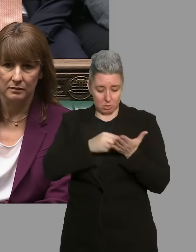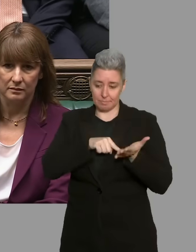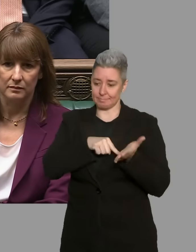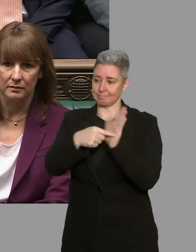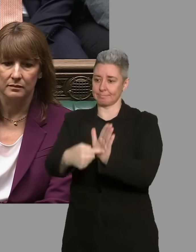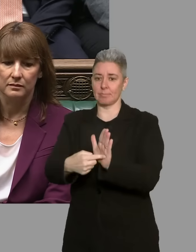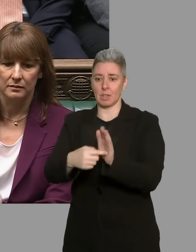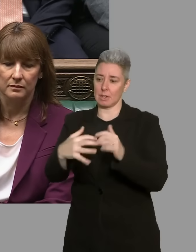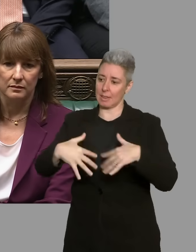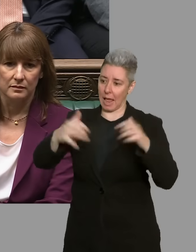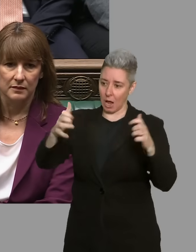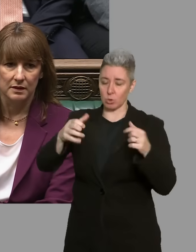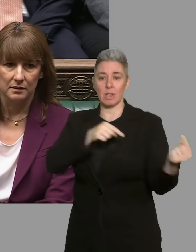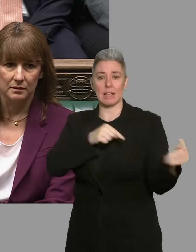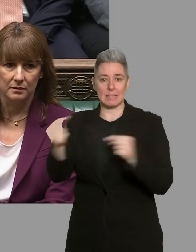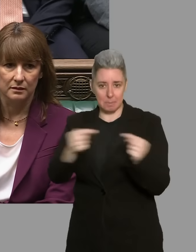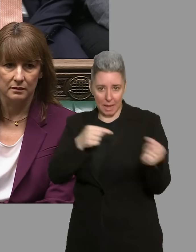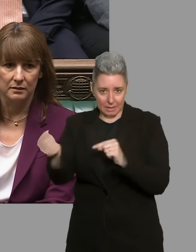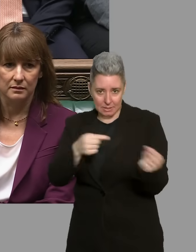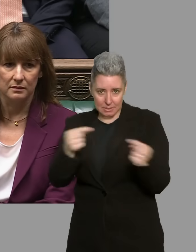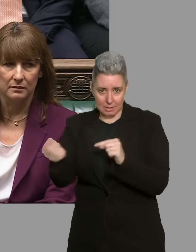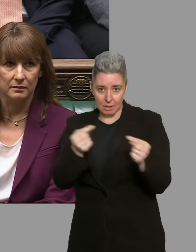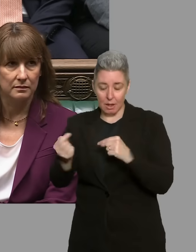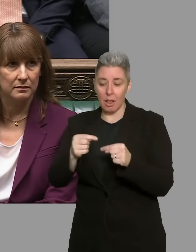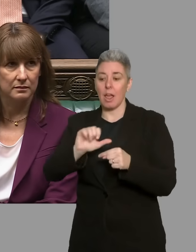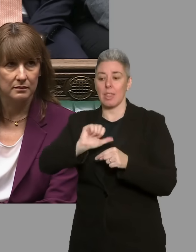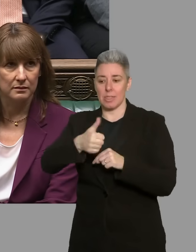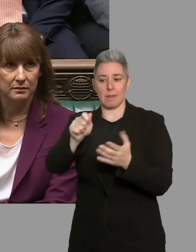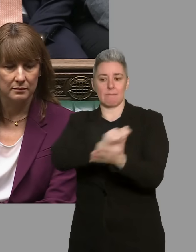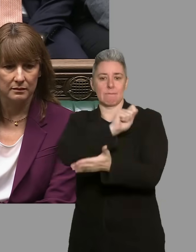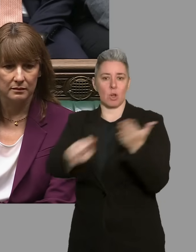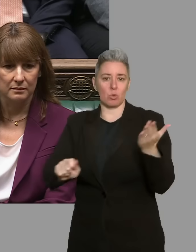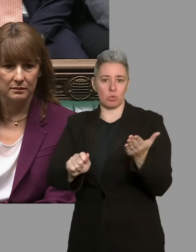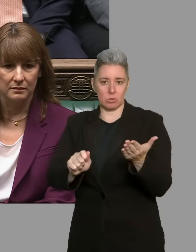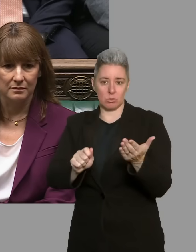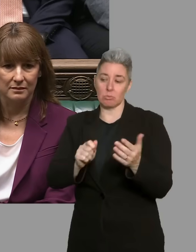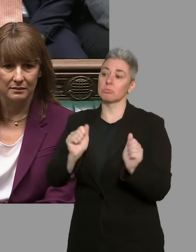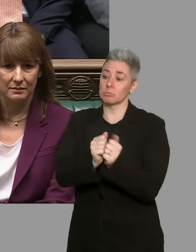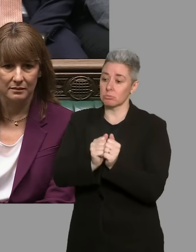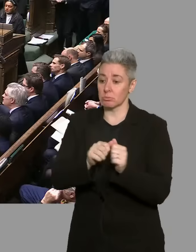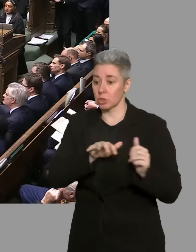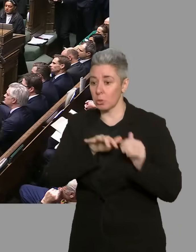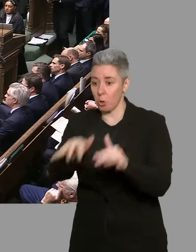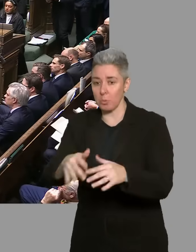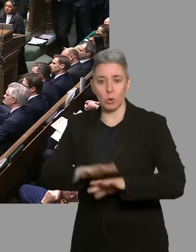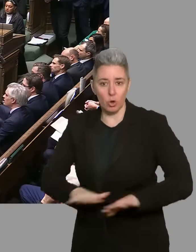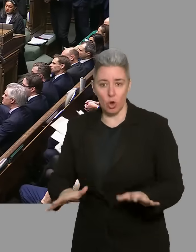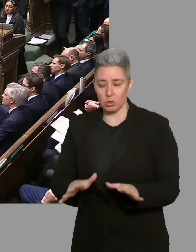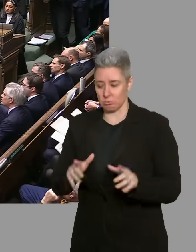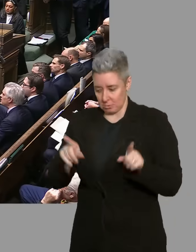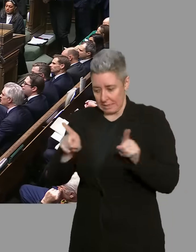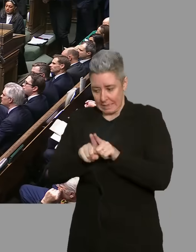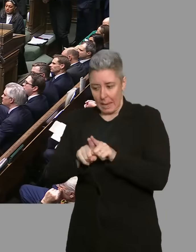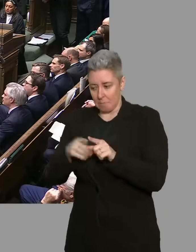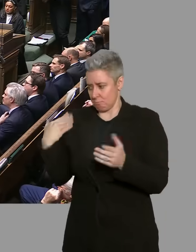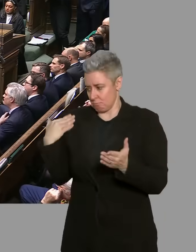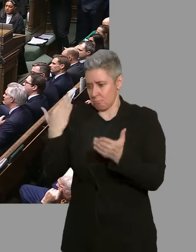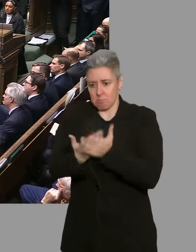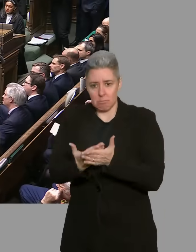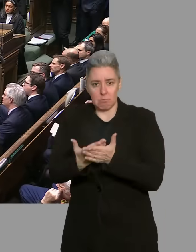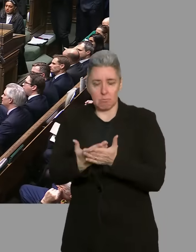for a vote on that deployment. That is consistent with recent practice, and I'll adhere to that. Kemi